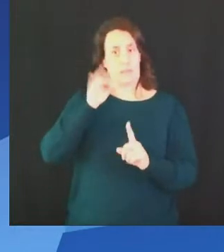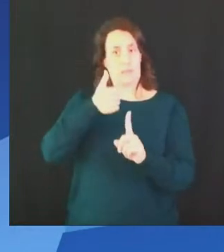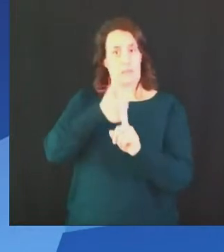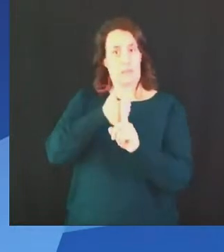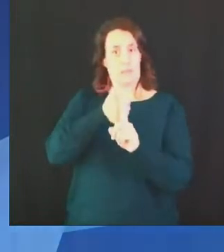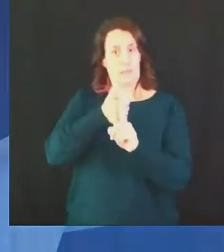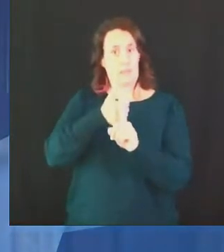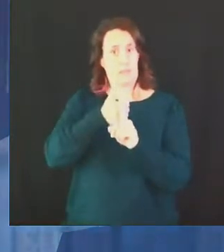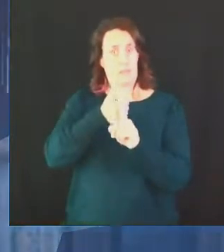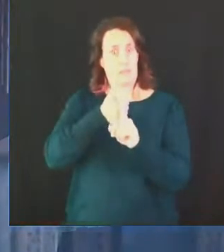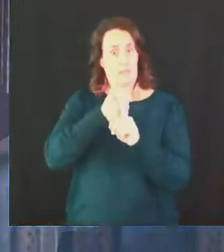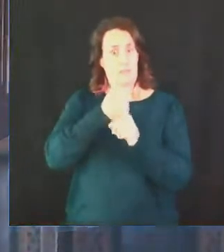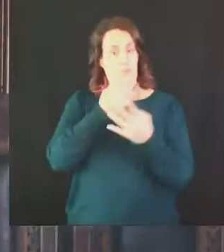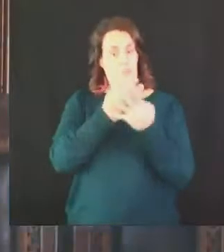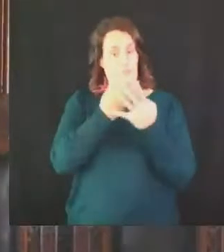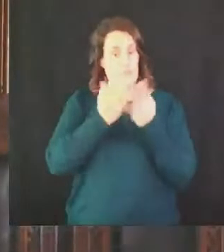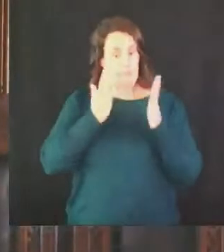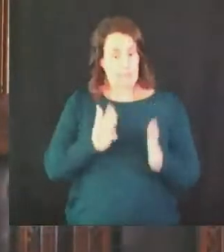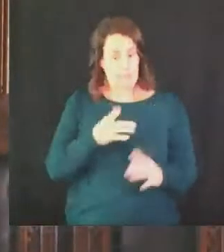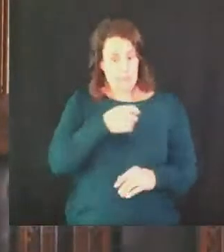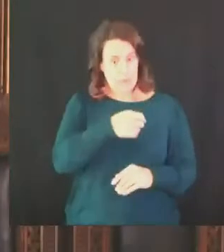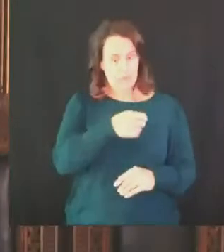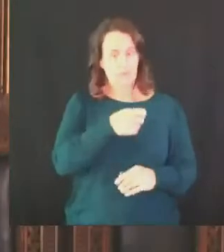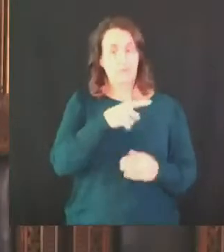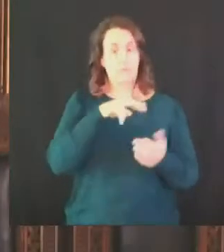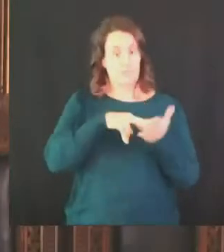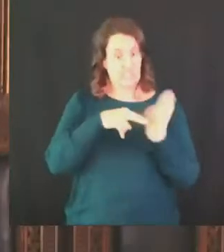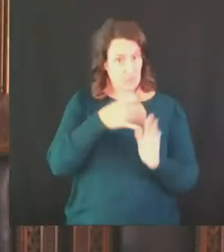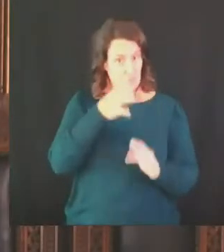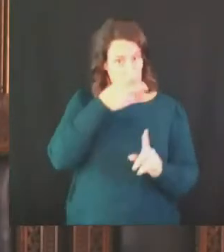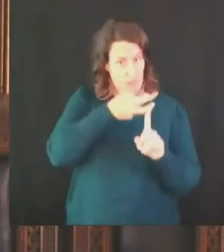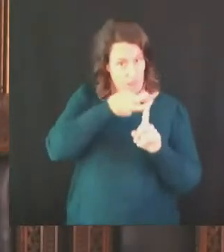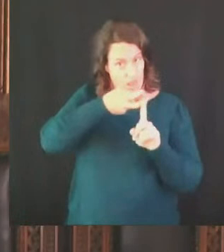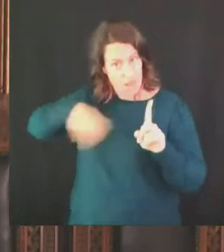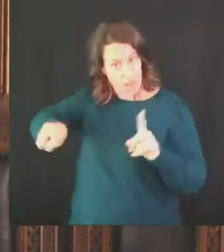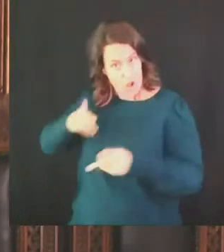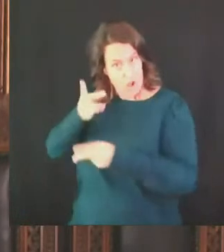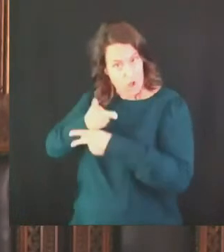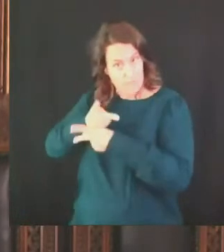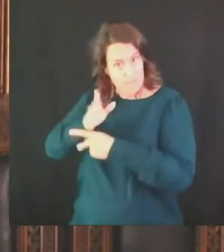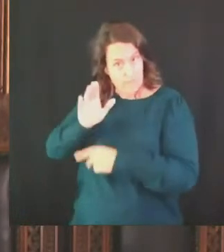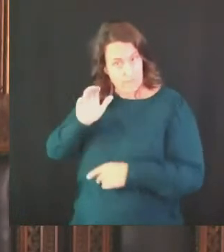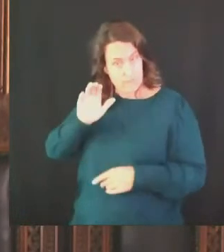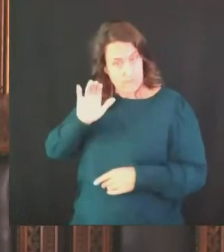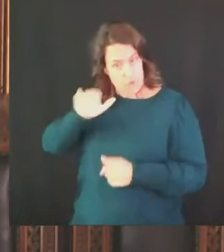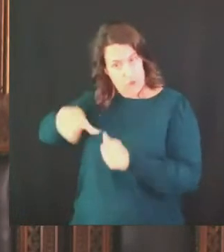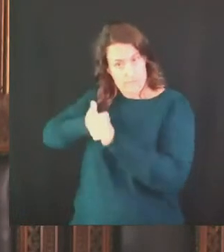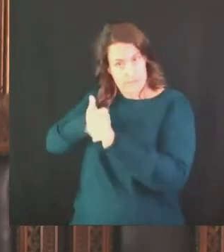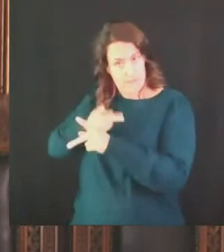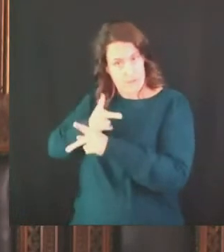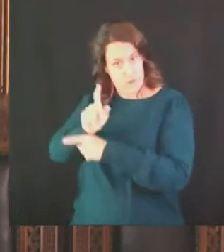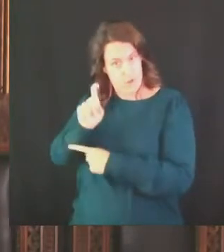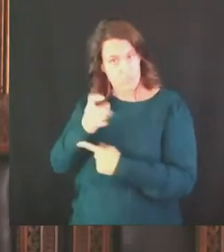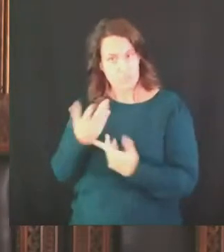Prisoners are quarantined and isolated within the facilities that